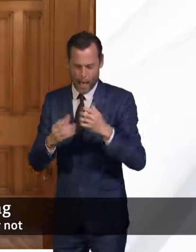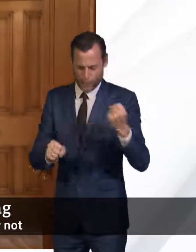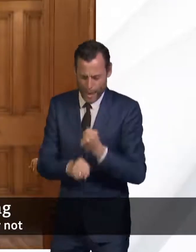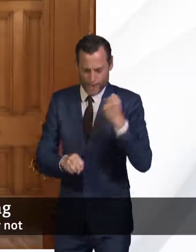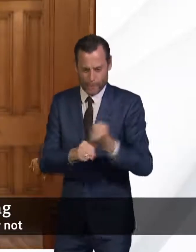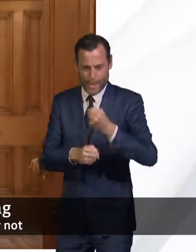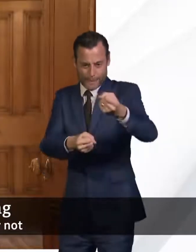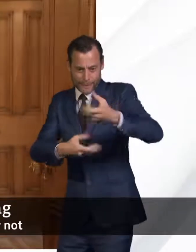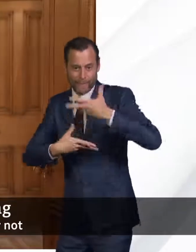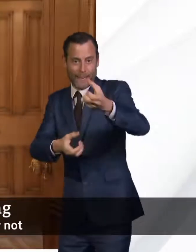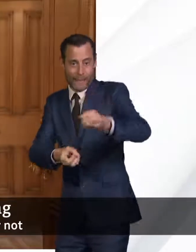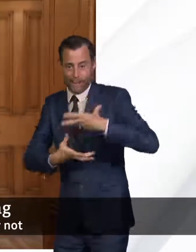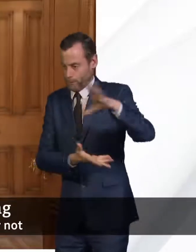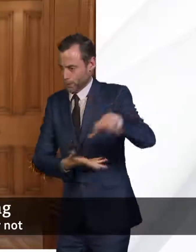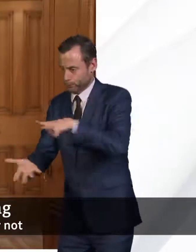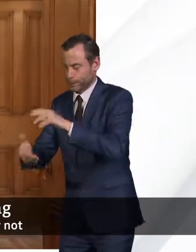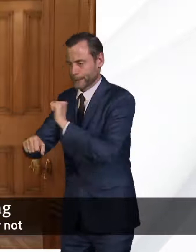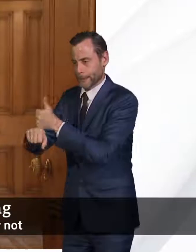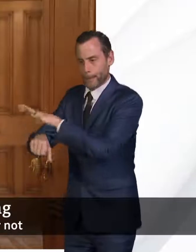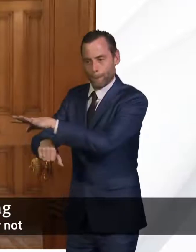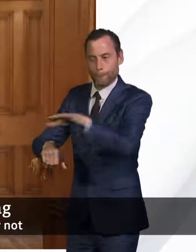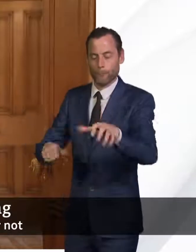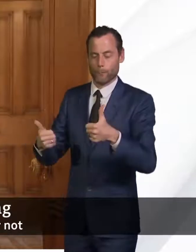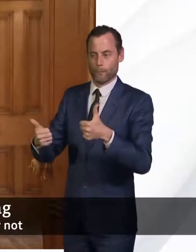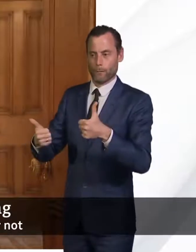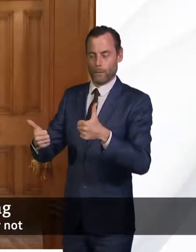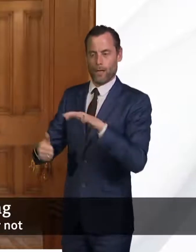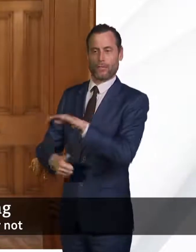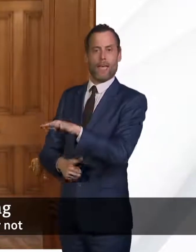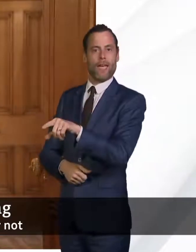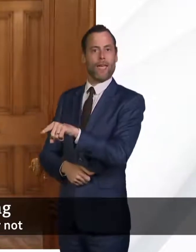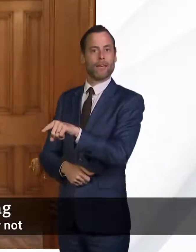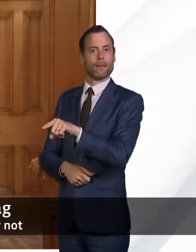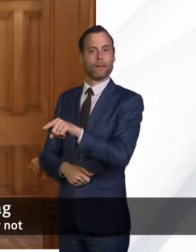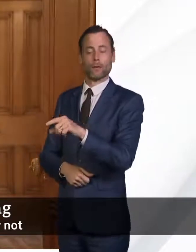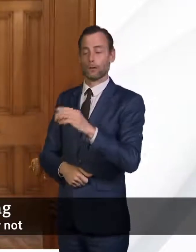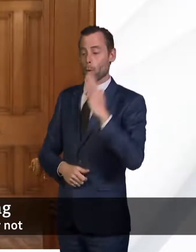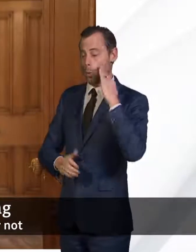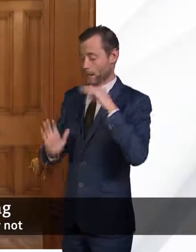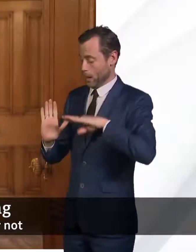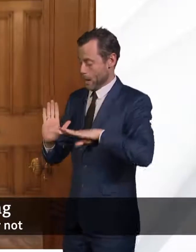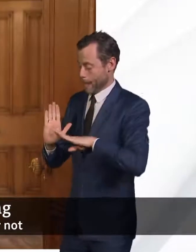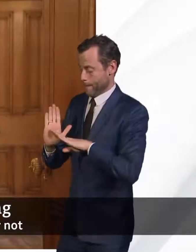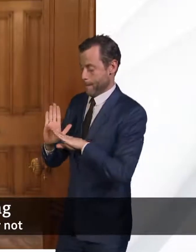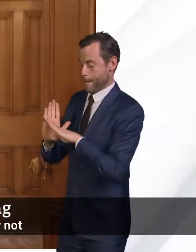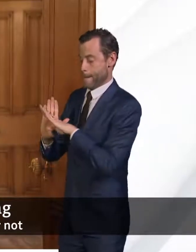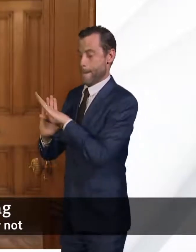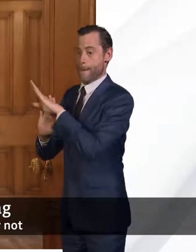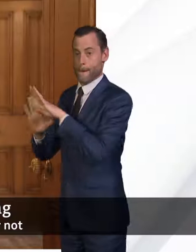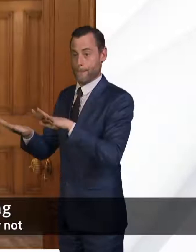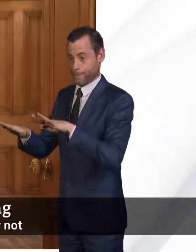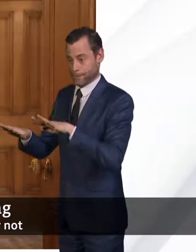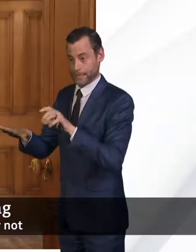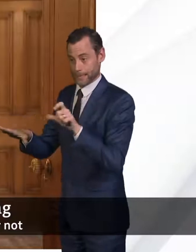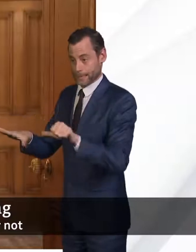and made sure that we had the ventilator capacity that we needed when the number of people on ventilators was at its peak,